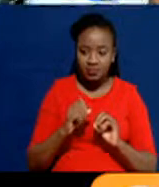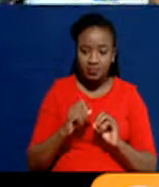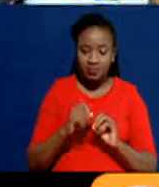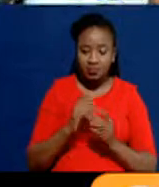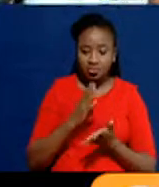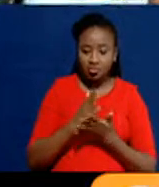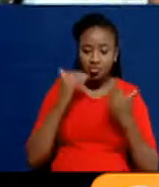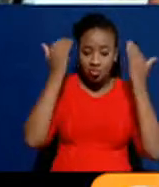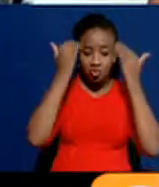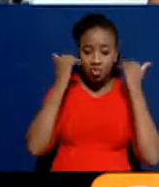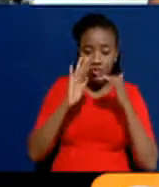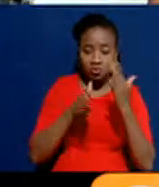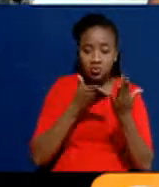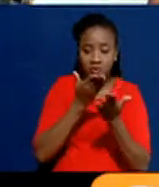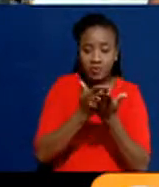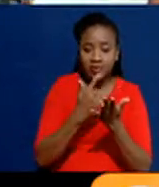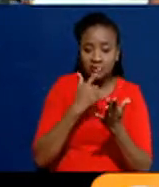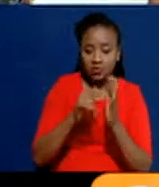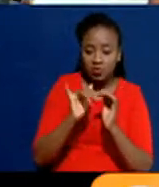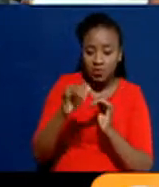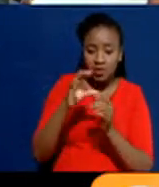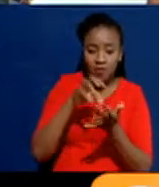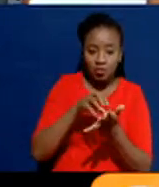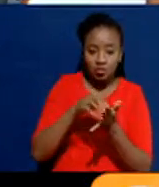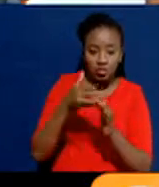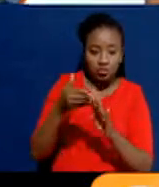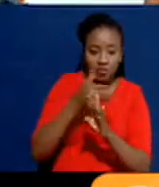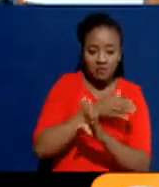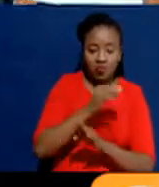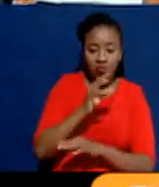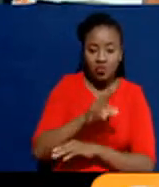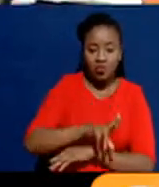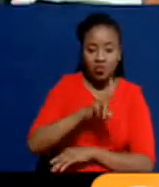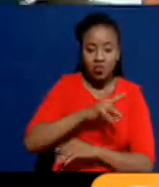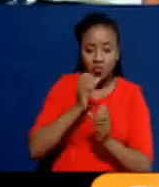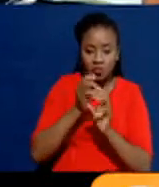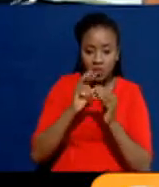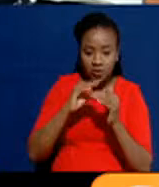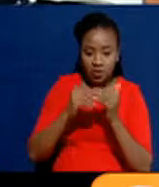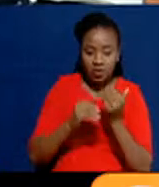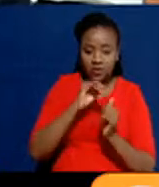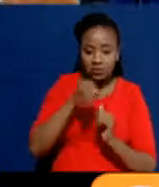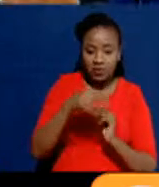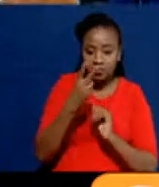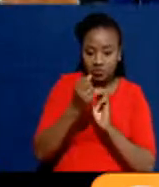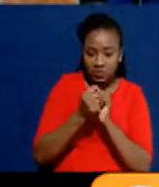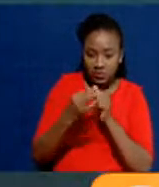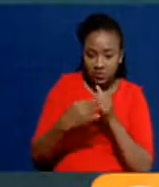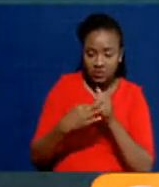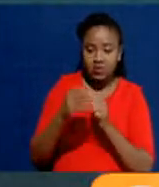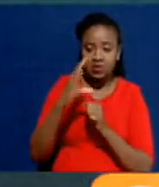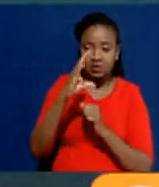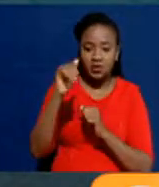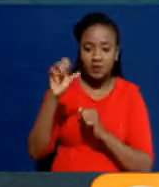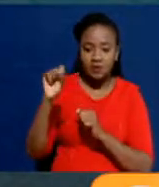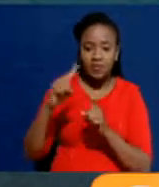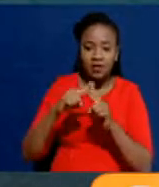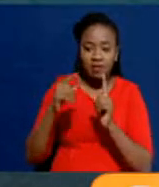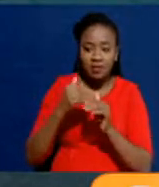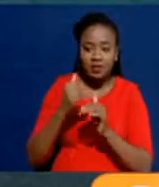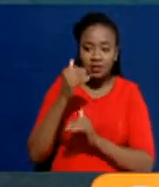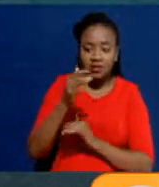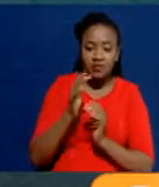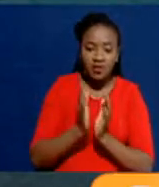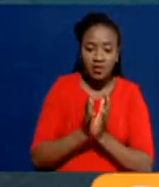the Court of Appeal preserved the original office created by former President Uhuru Kenyatta in January 2018, once the office was abolished by the Public